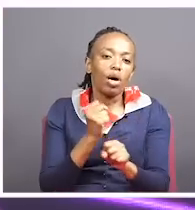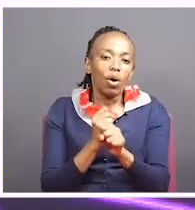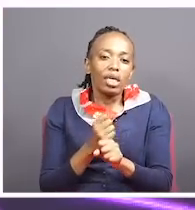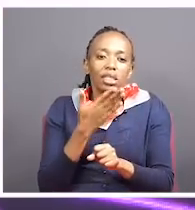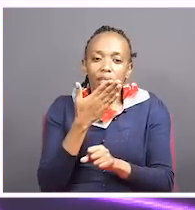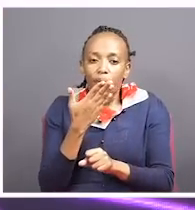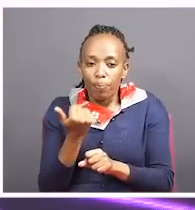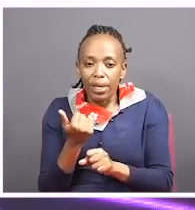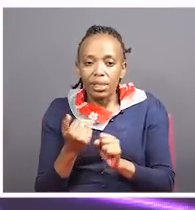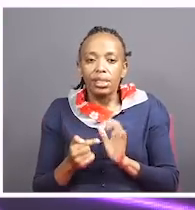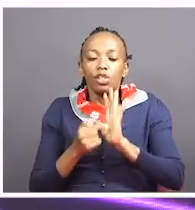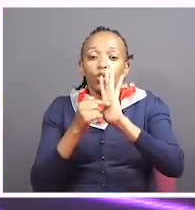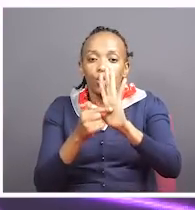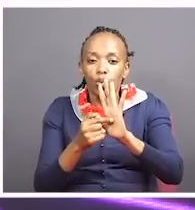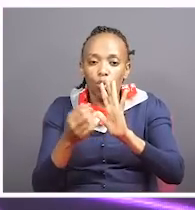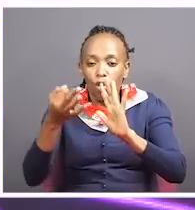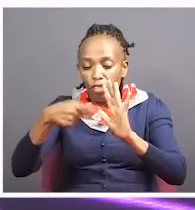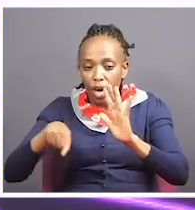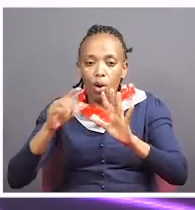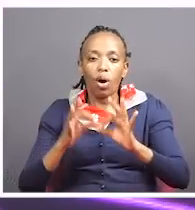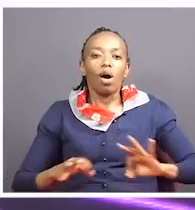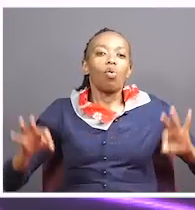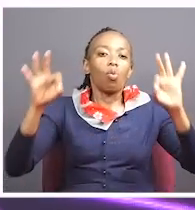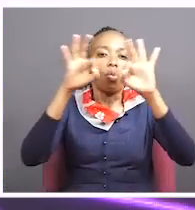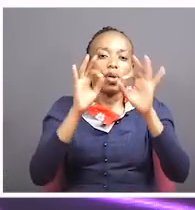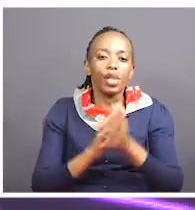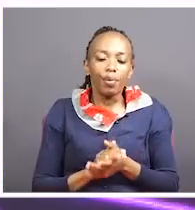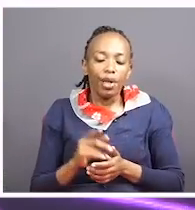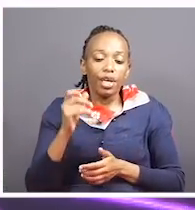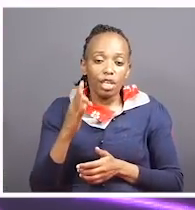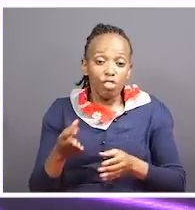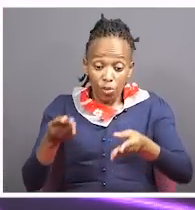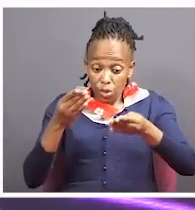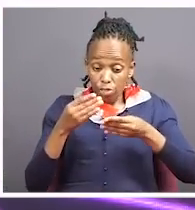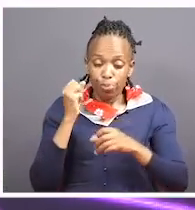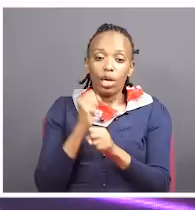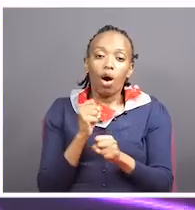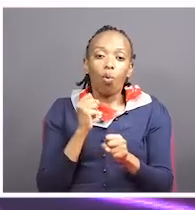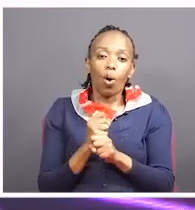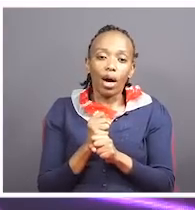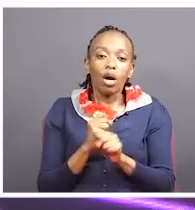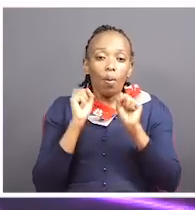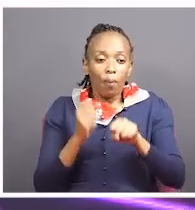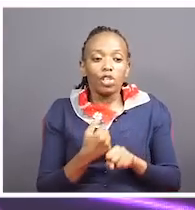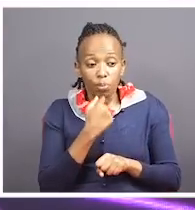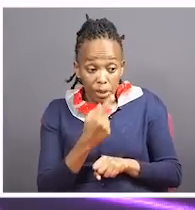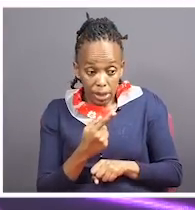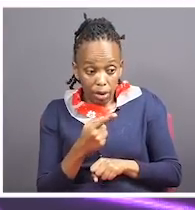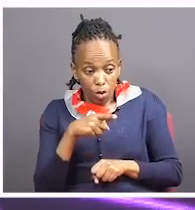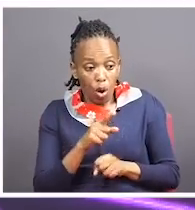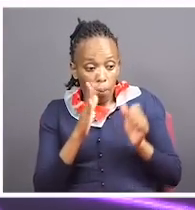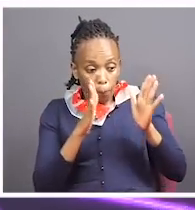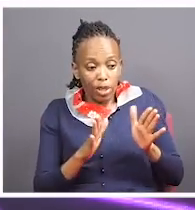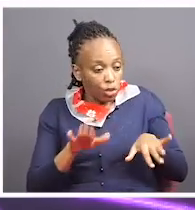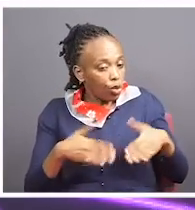work is the best signature of our worth. If you give me a work, I can tell who the kind